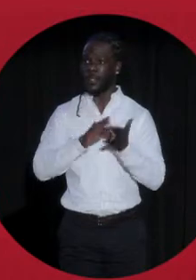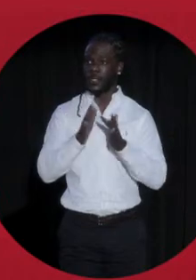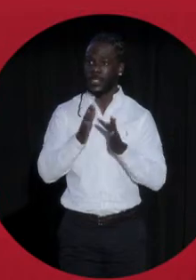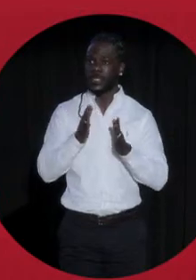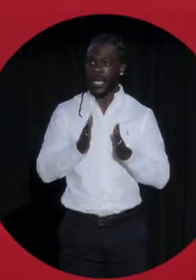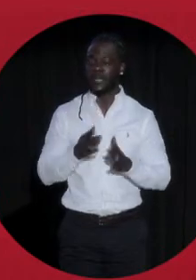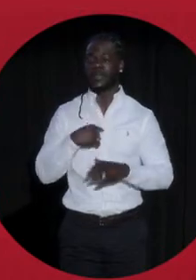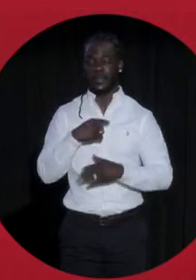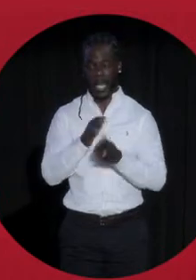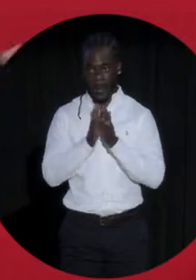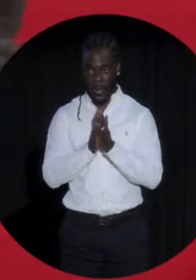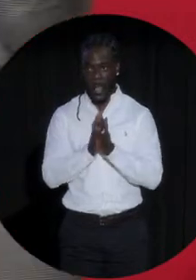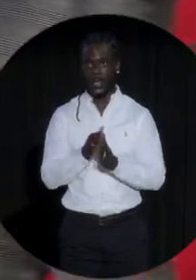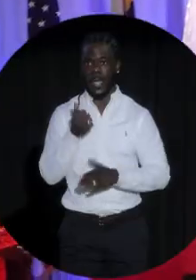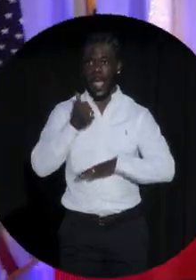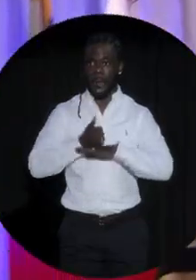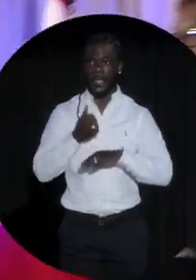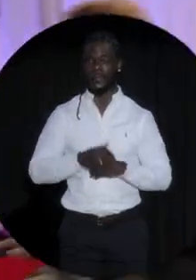amen.